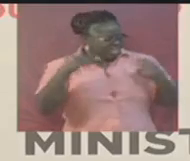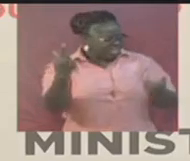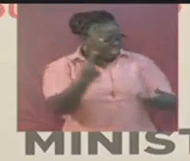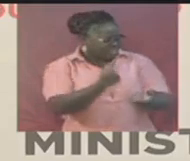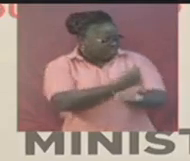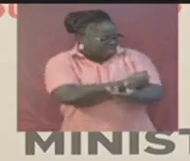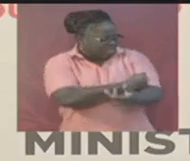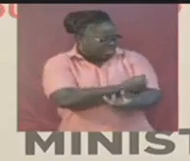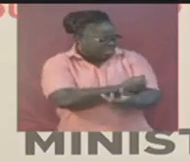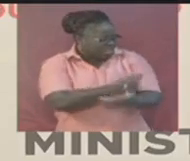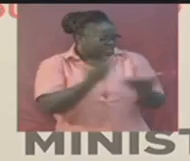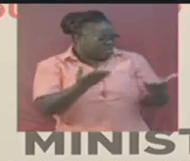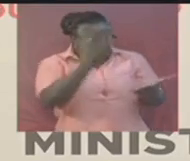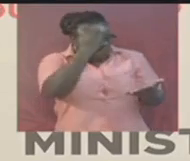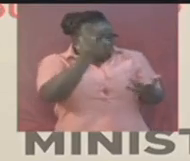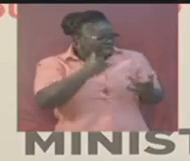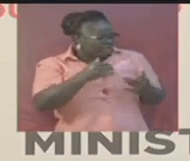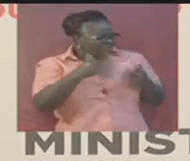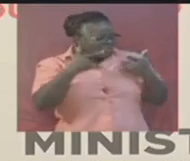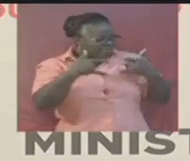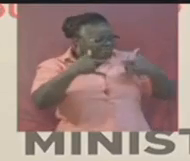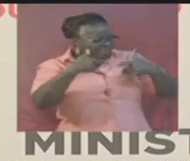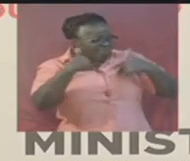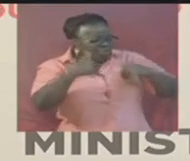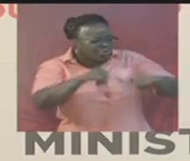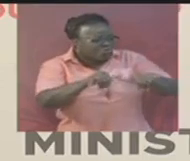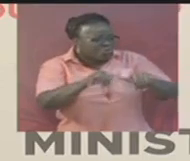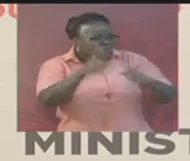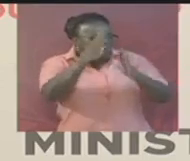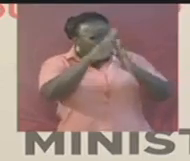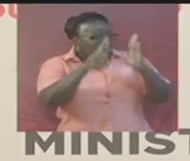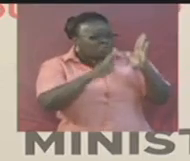guidelines even after they're vaccinated?